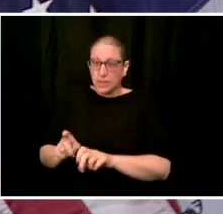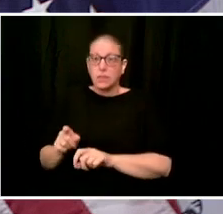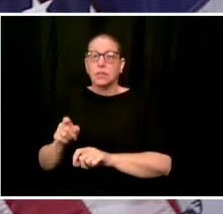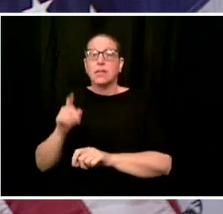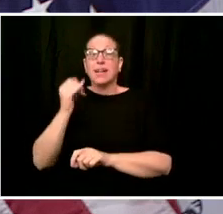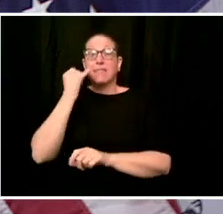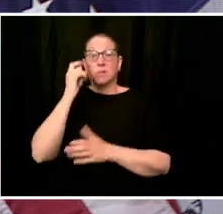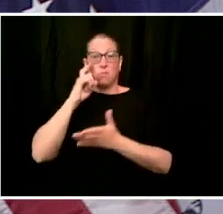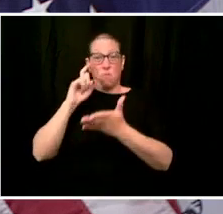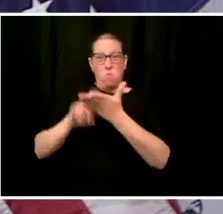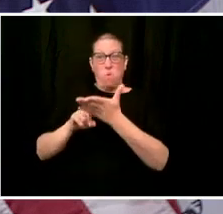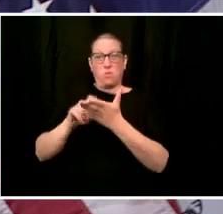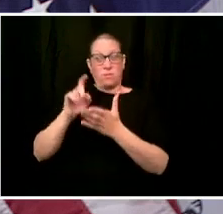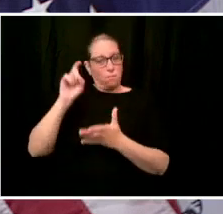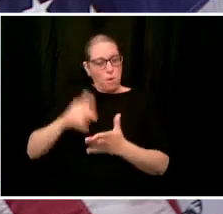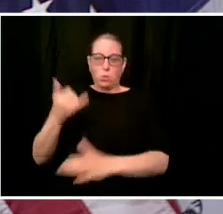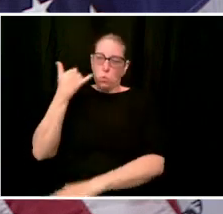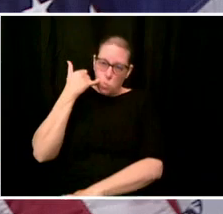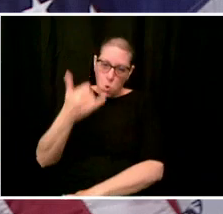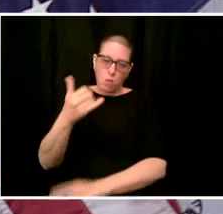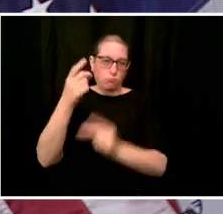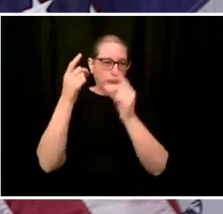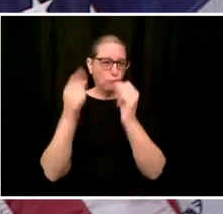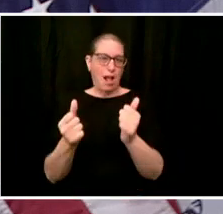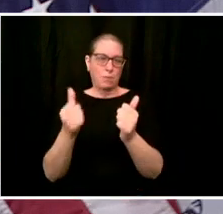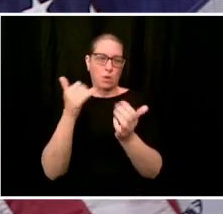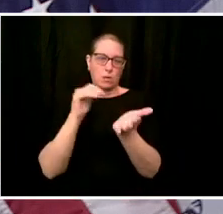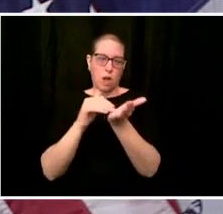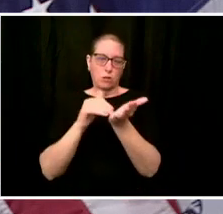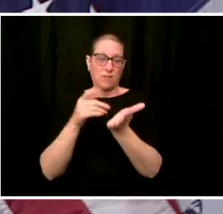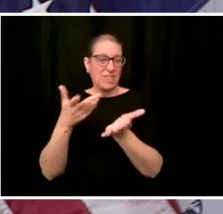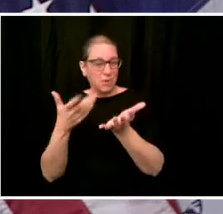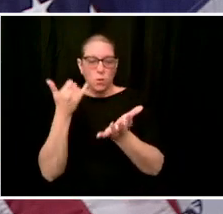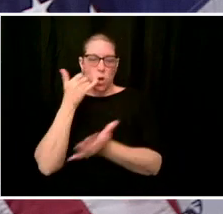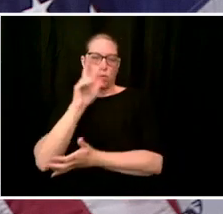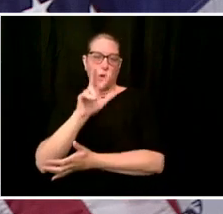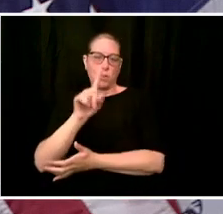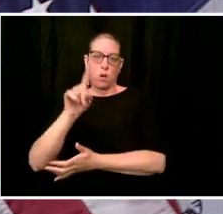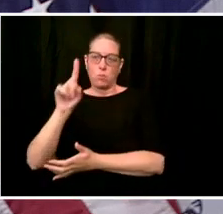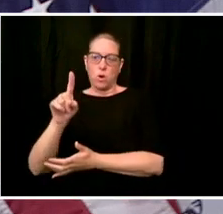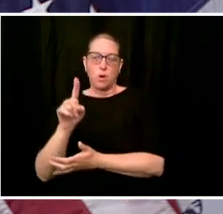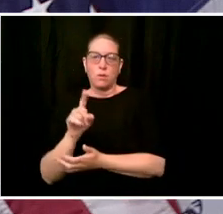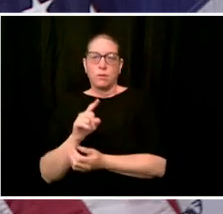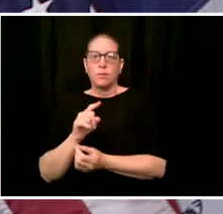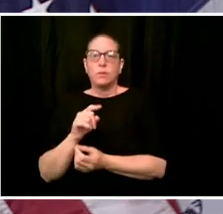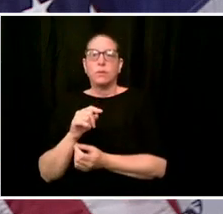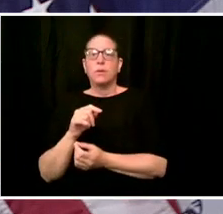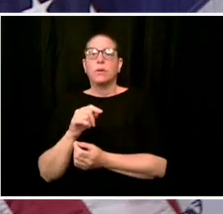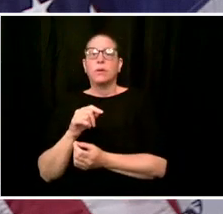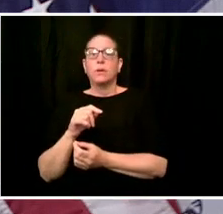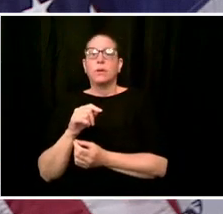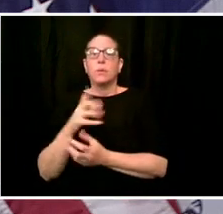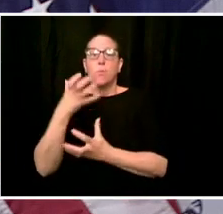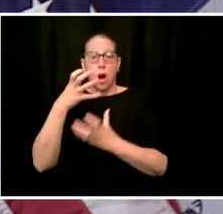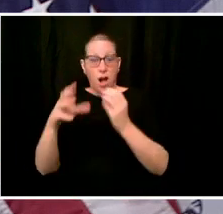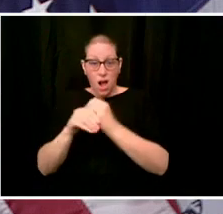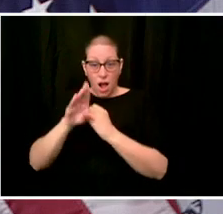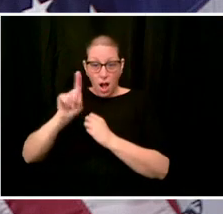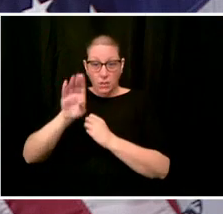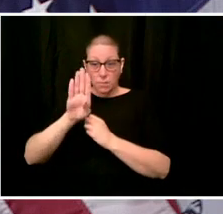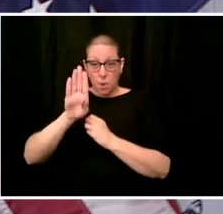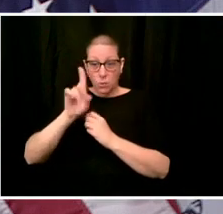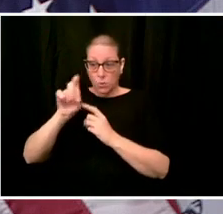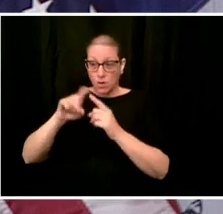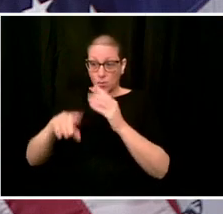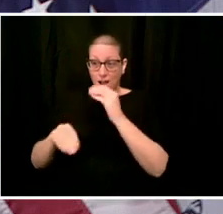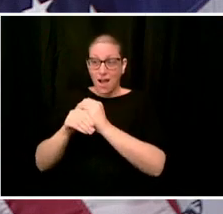Dr. Barbeau, Dr. Perea-Hense, you want to add? Yes, Mr. Mayor. What I would also add to what you said